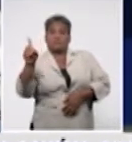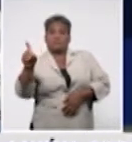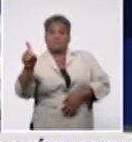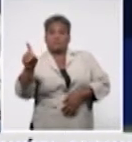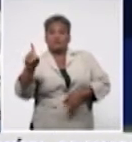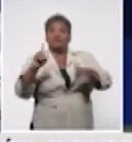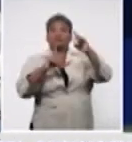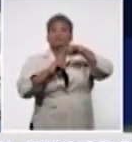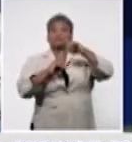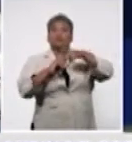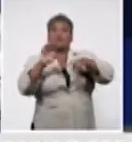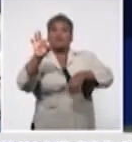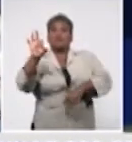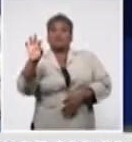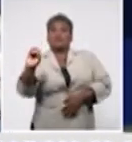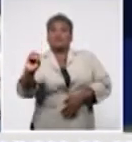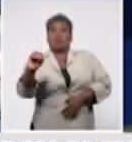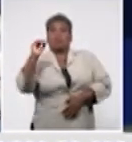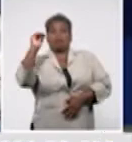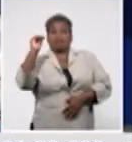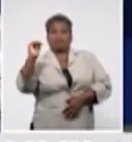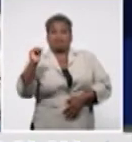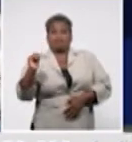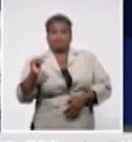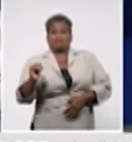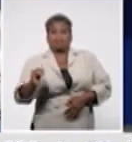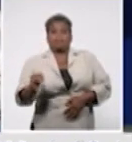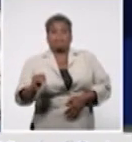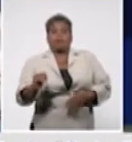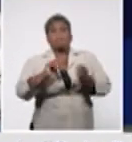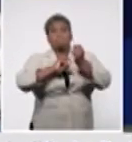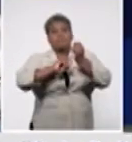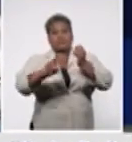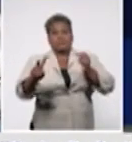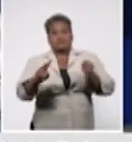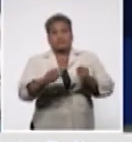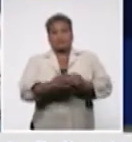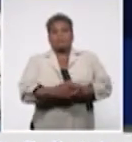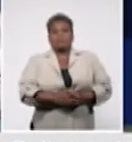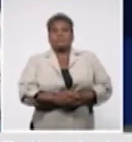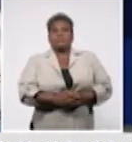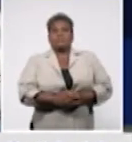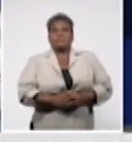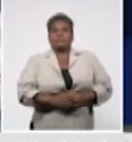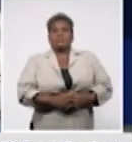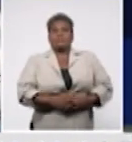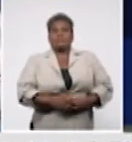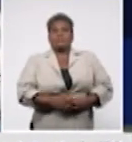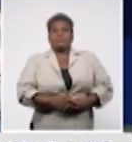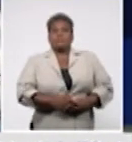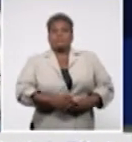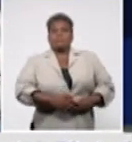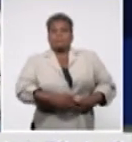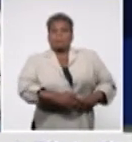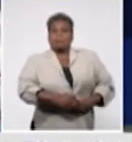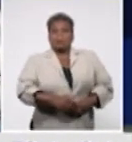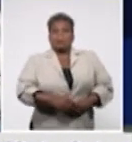Cuba occupies the 22nd position with 4,065 positive cases.